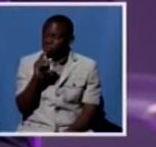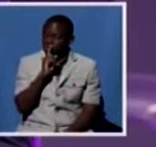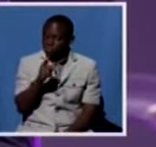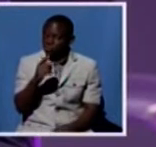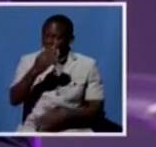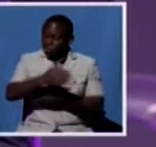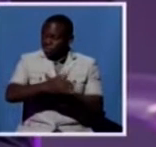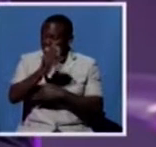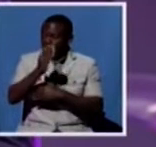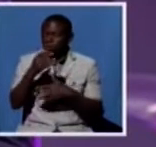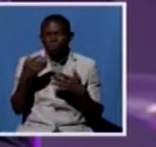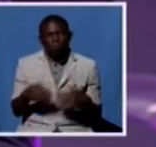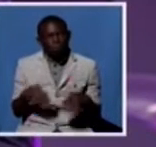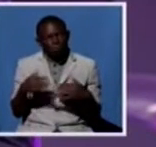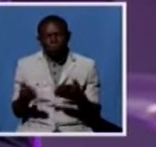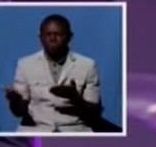some